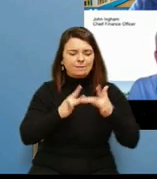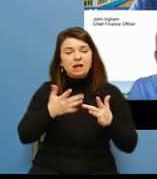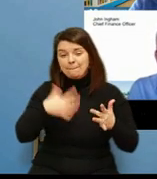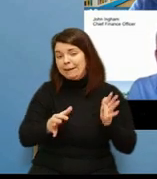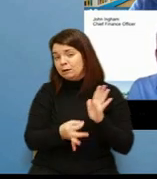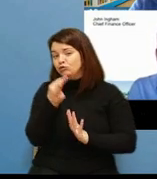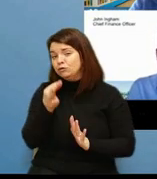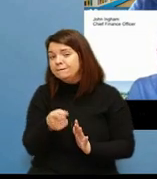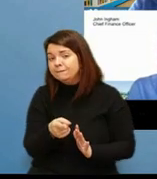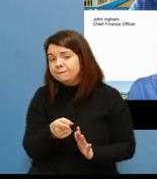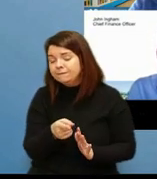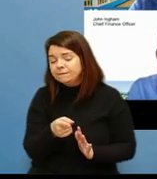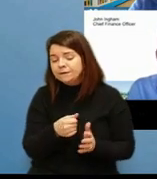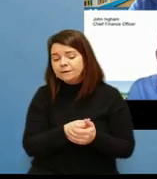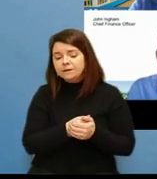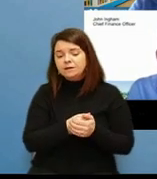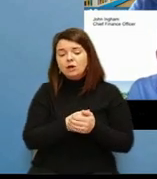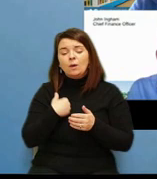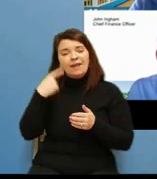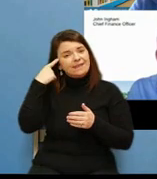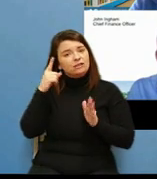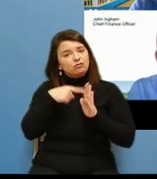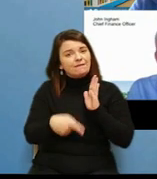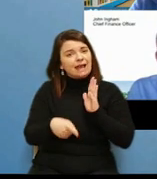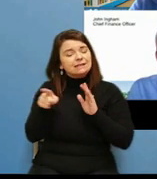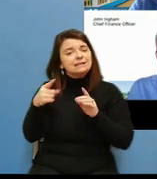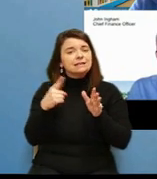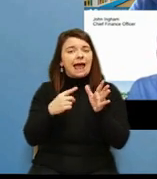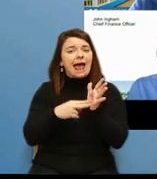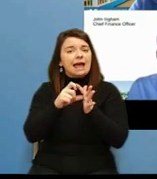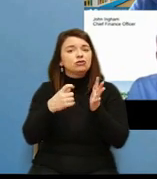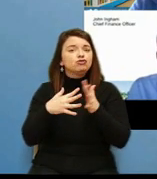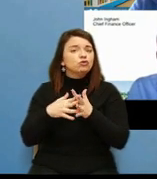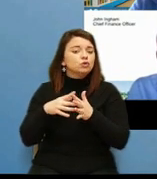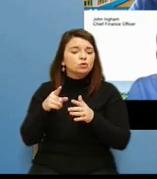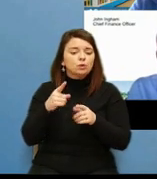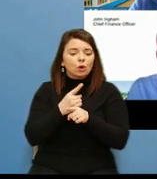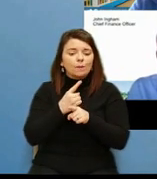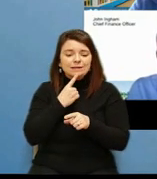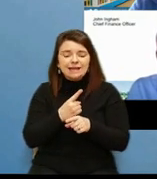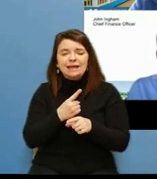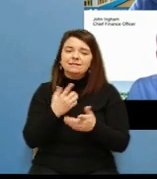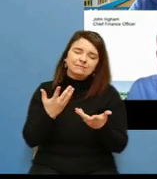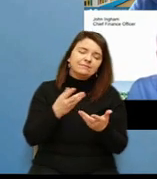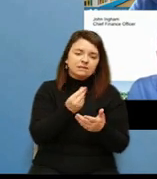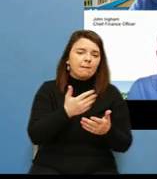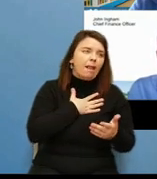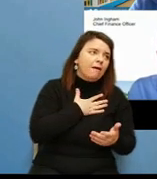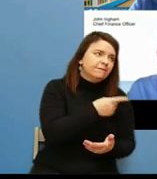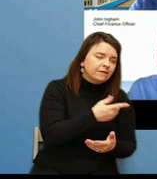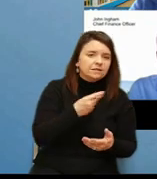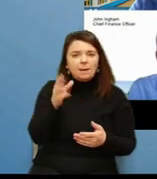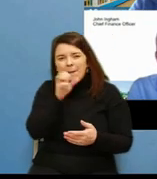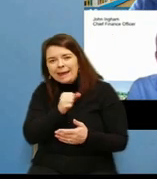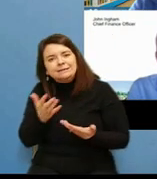think has maybe improved some of the things that people were flagging before. So just think that it's probably reflecting, as Andrew and others have commented, that there's an element